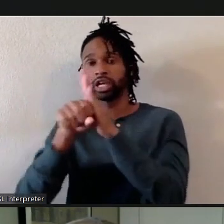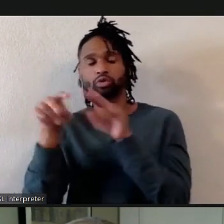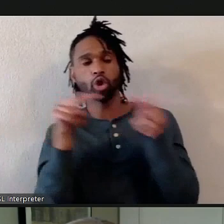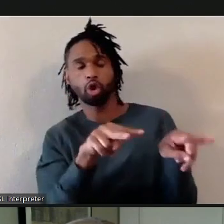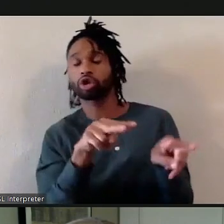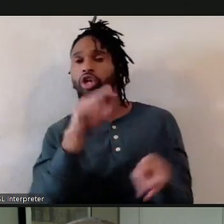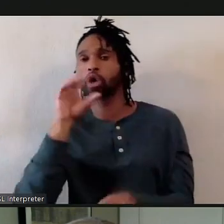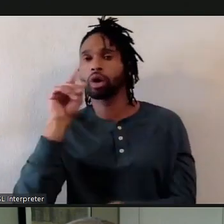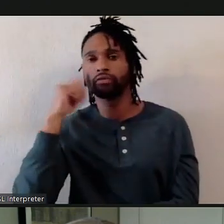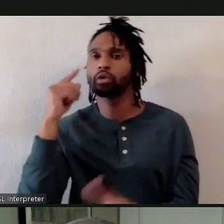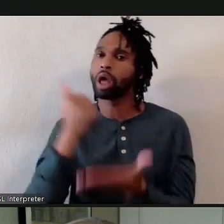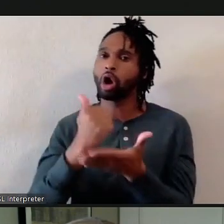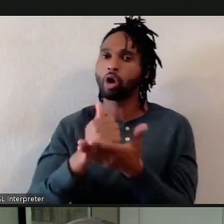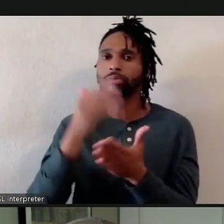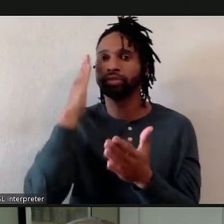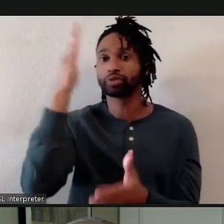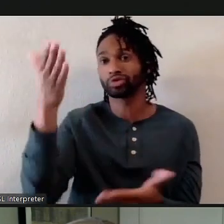future.